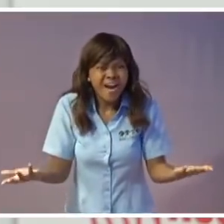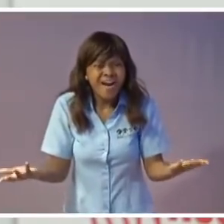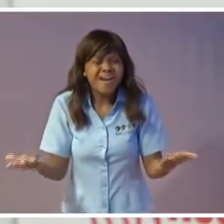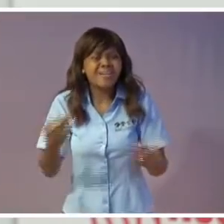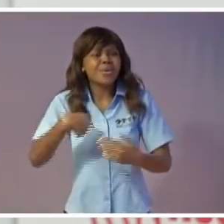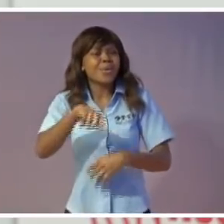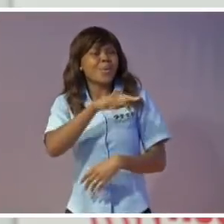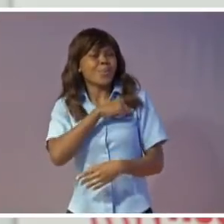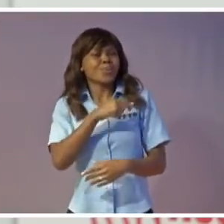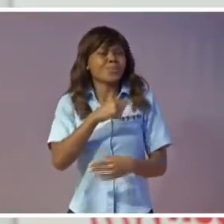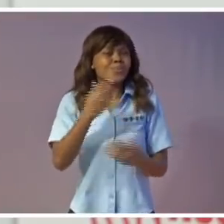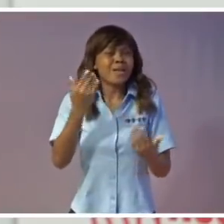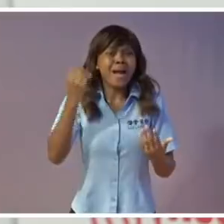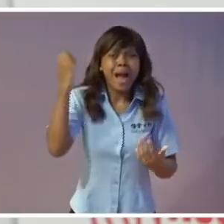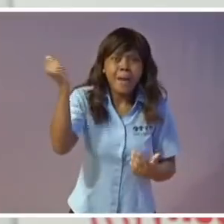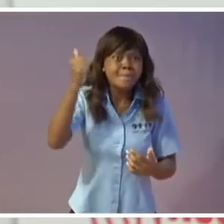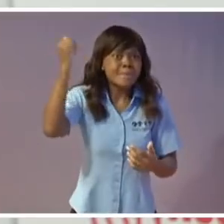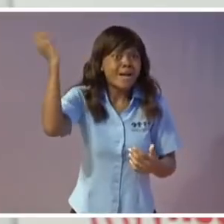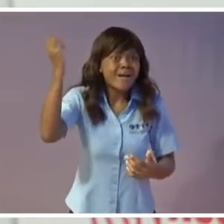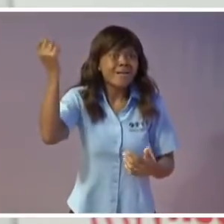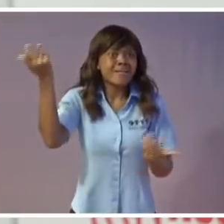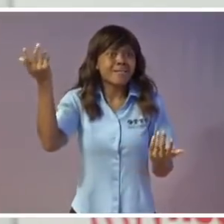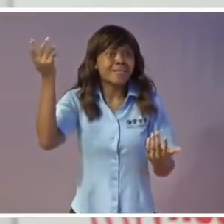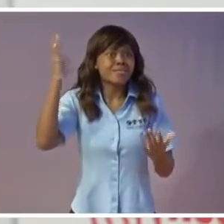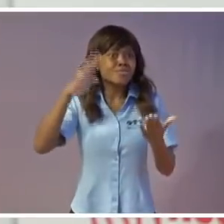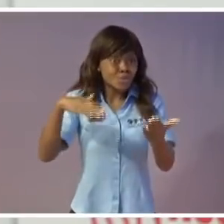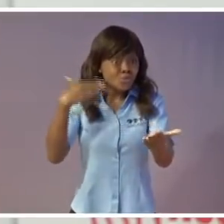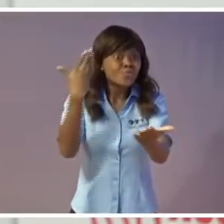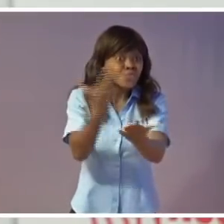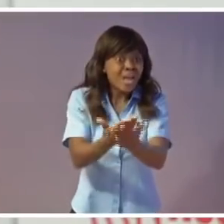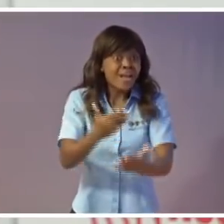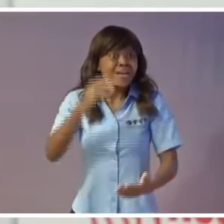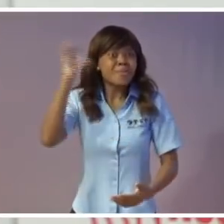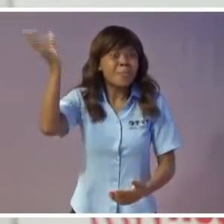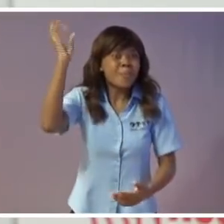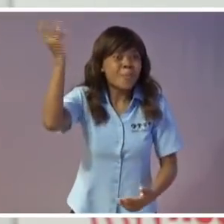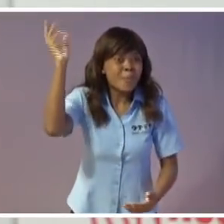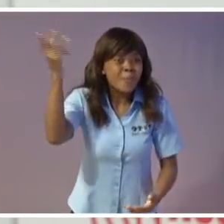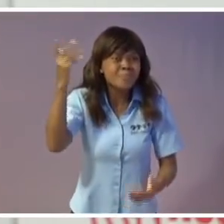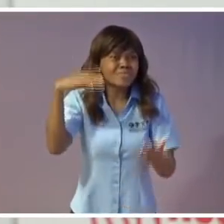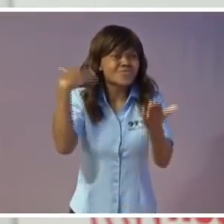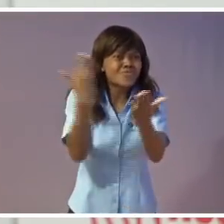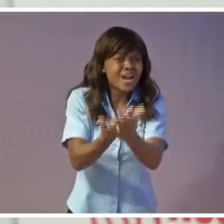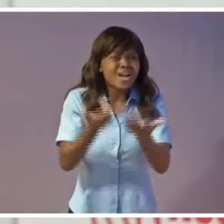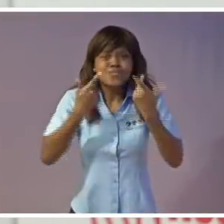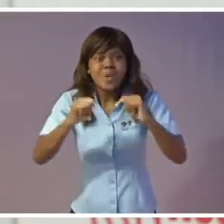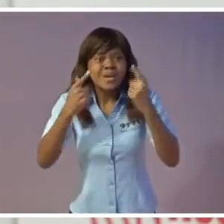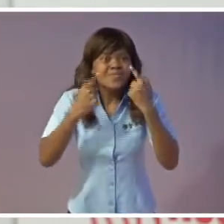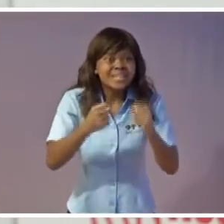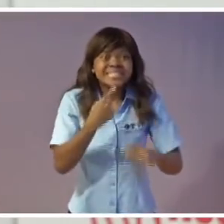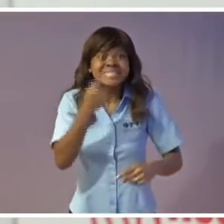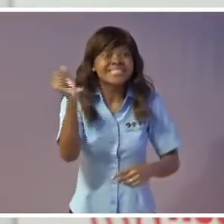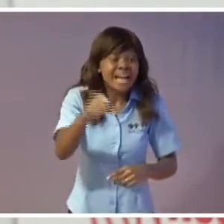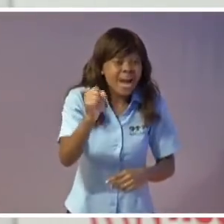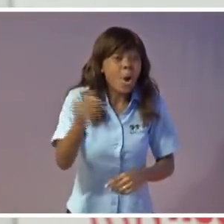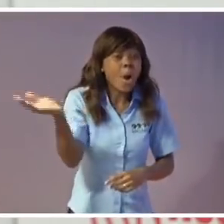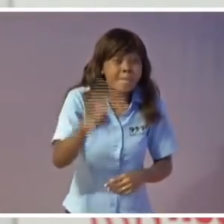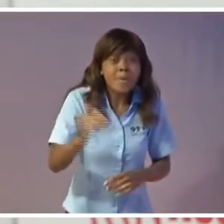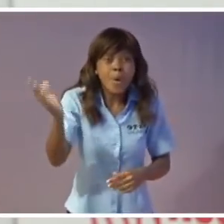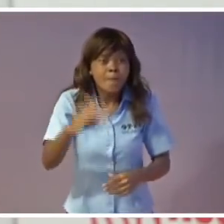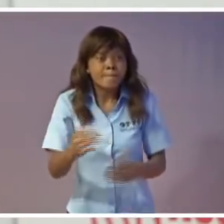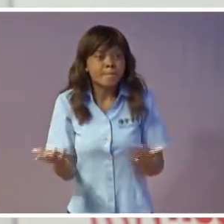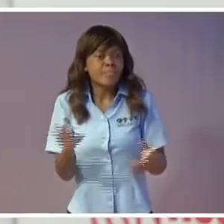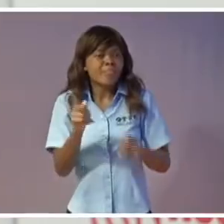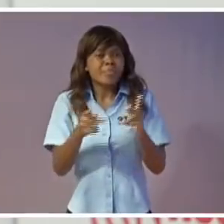team, staffed by physicians, on the telephone, try their best to convince relatives. These persons